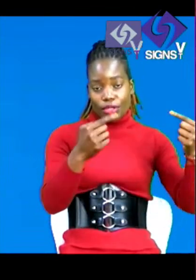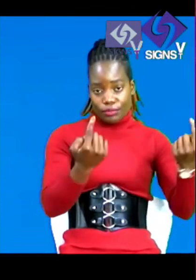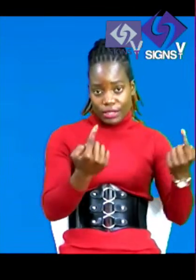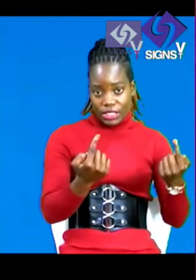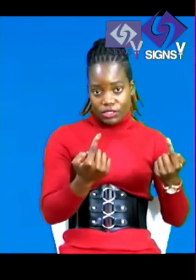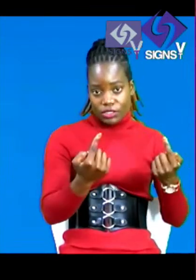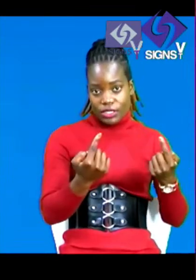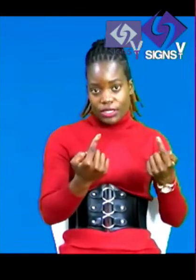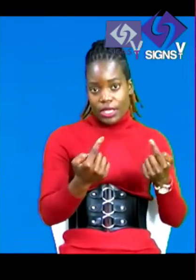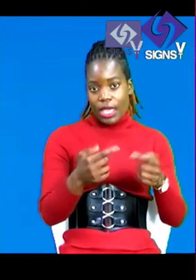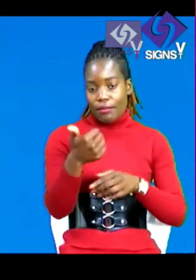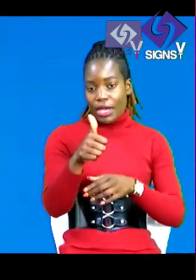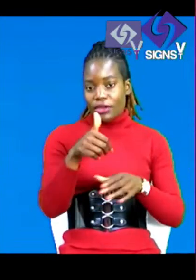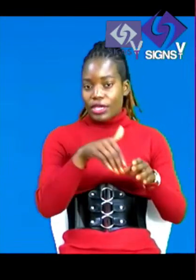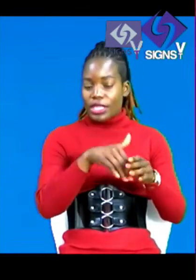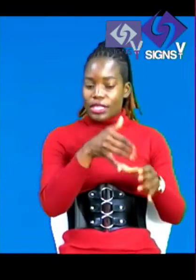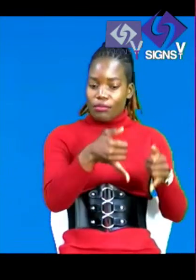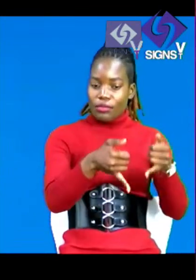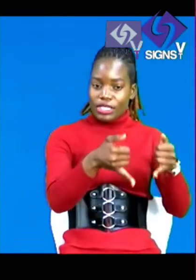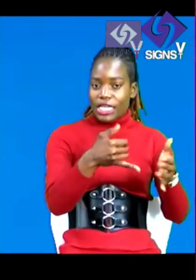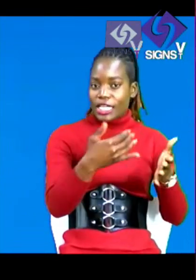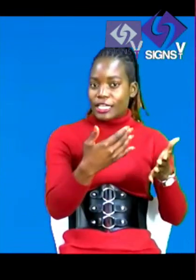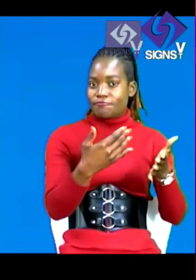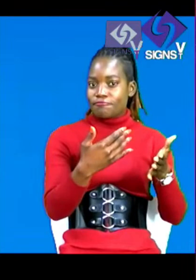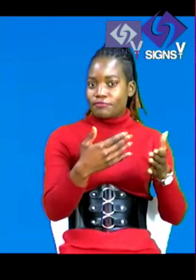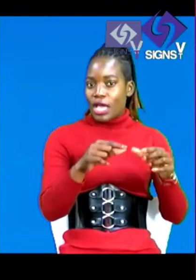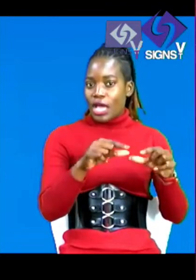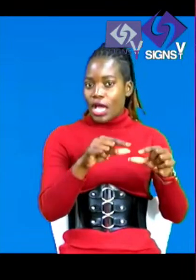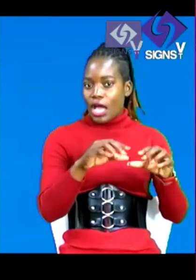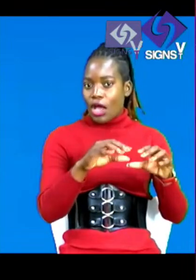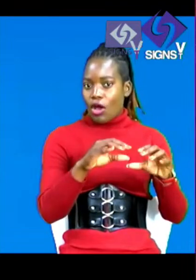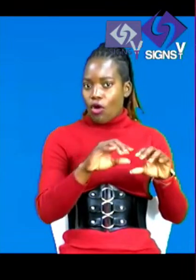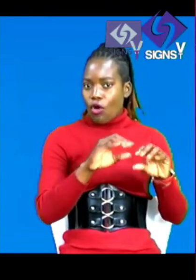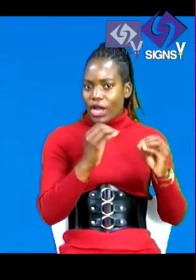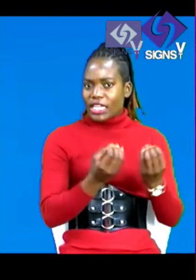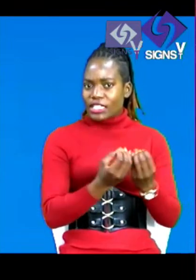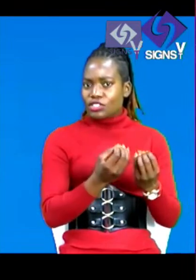the modeling industry, what are you doing to prepare for the next competition?